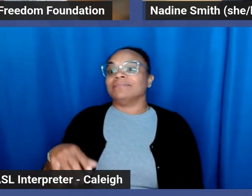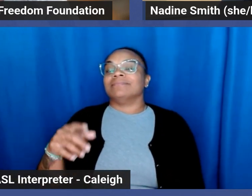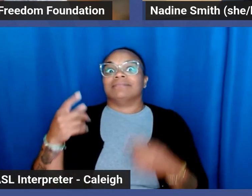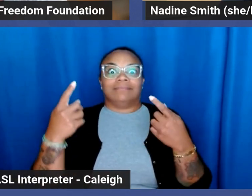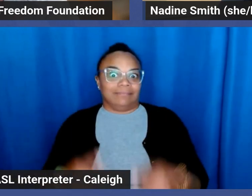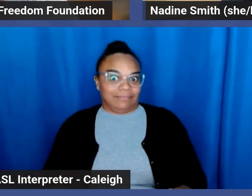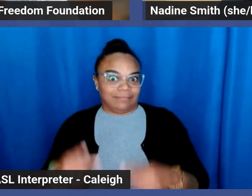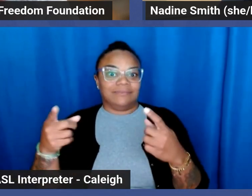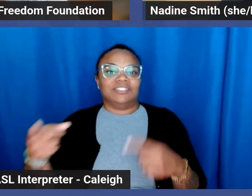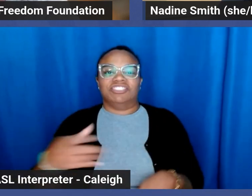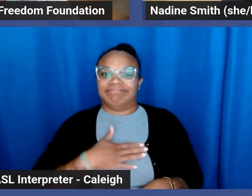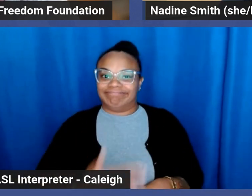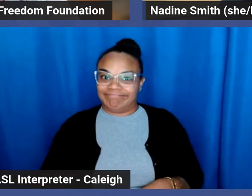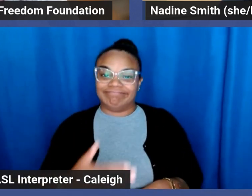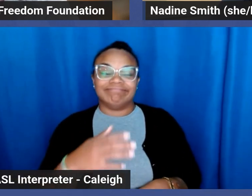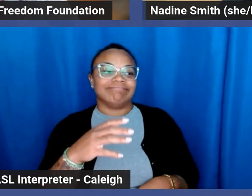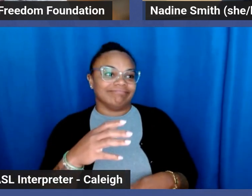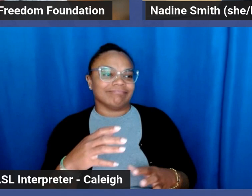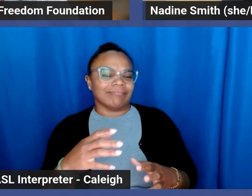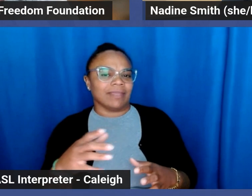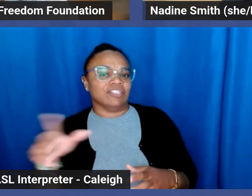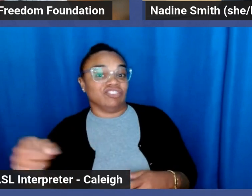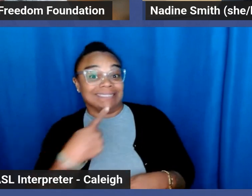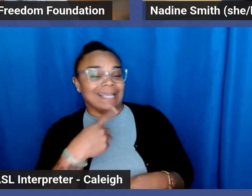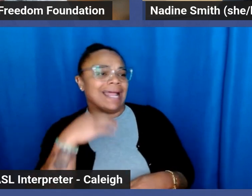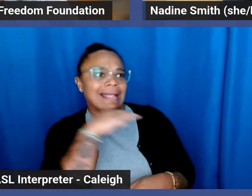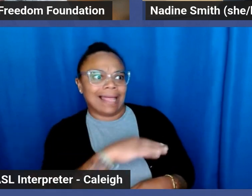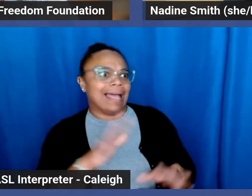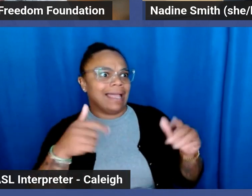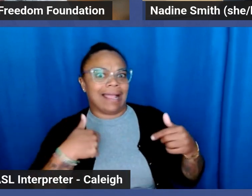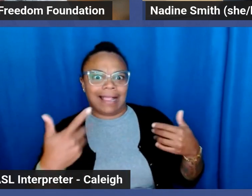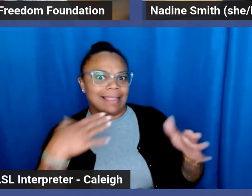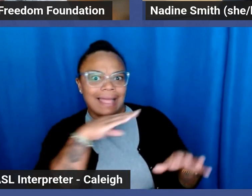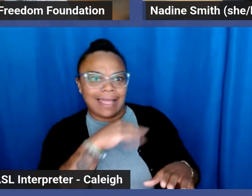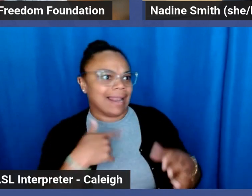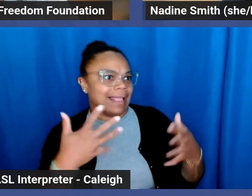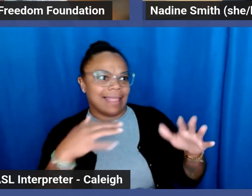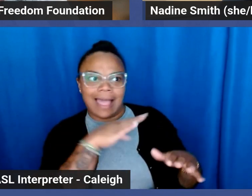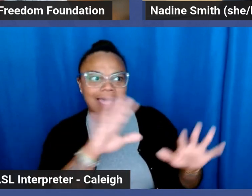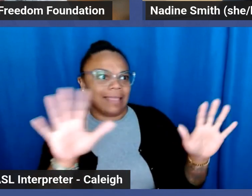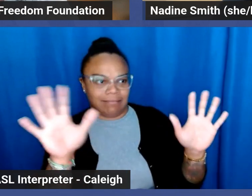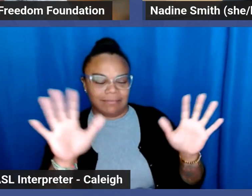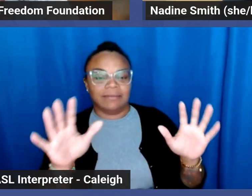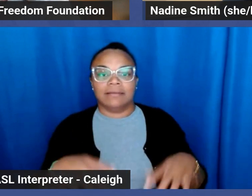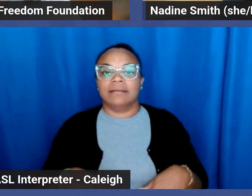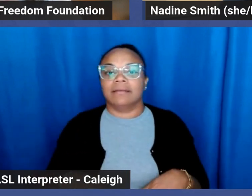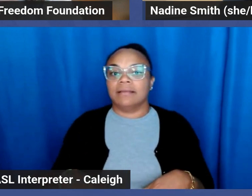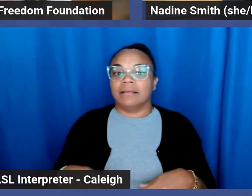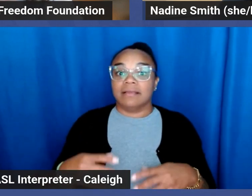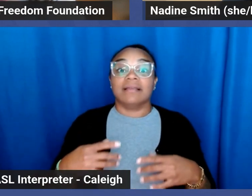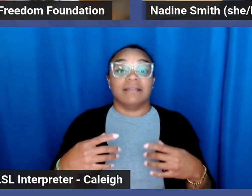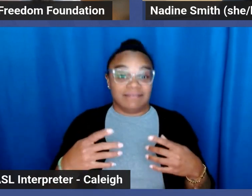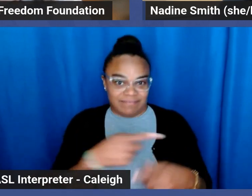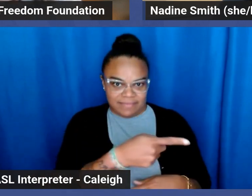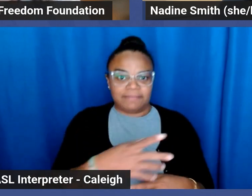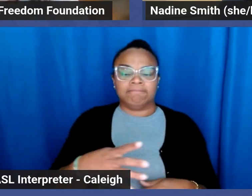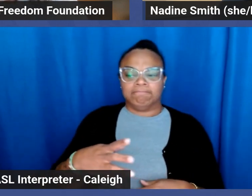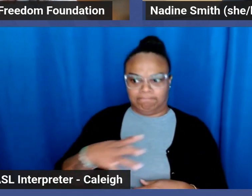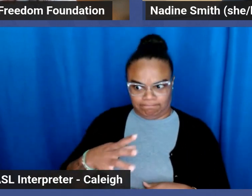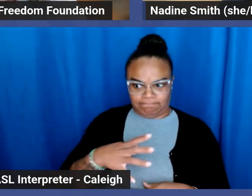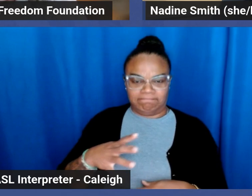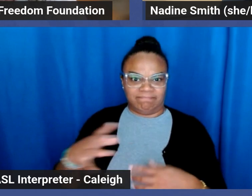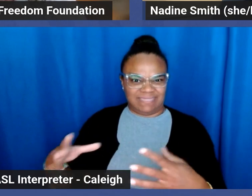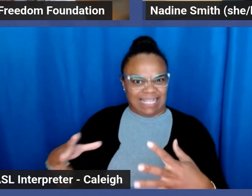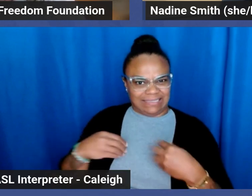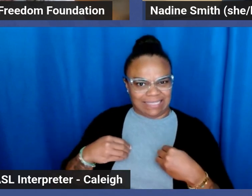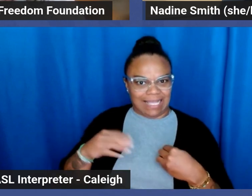finally they said, okay, but you have to go on dates with men. You have to keep a diary that you have to surrender to our agents at any